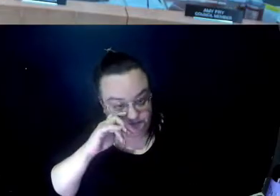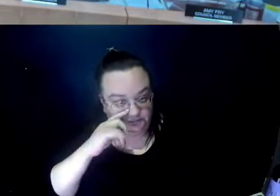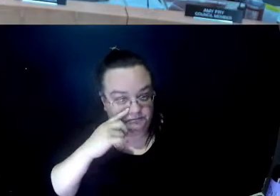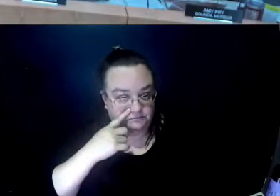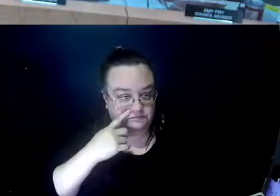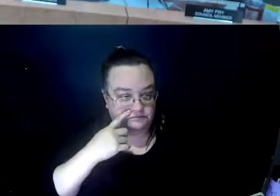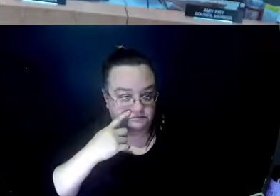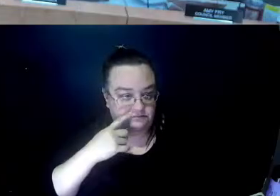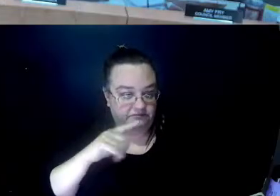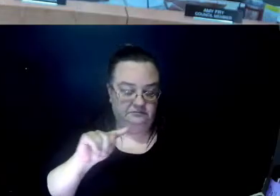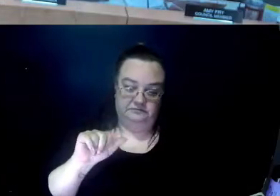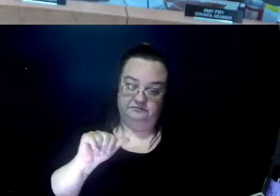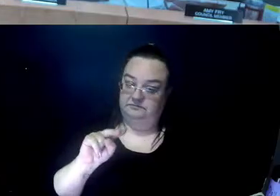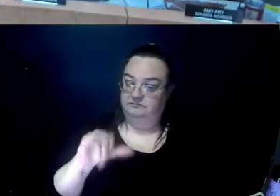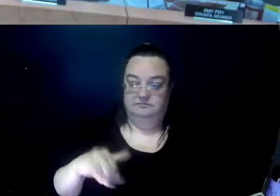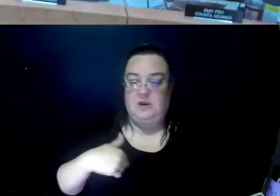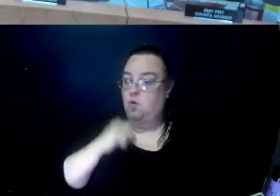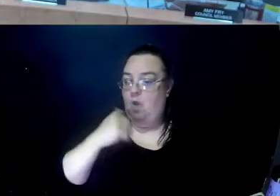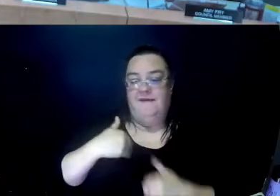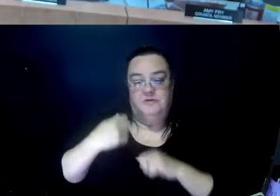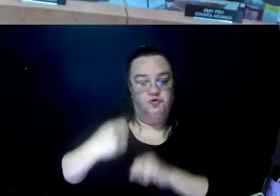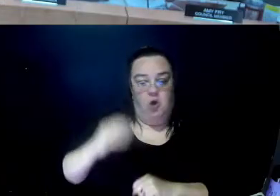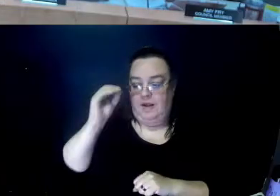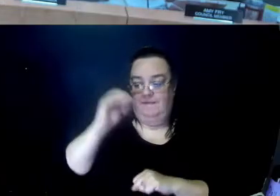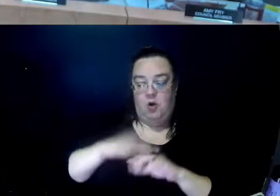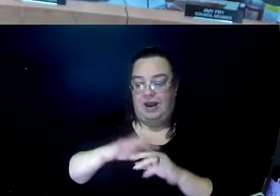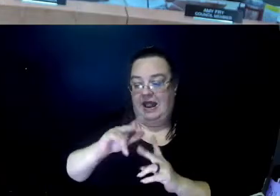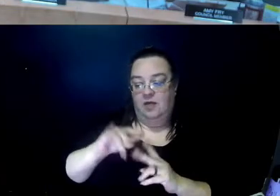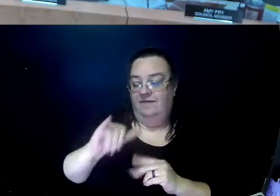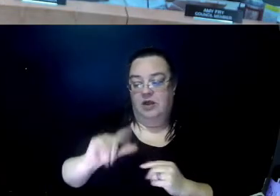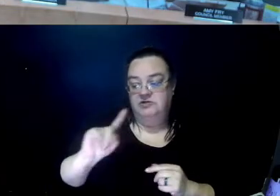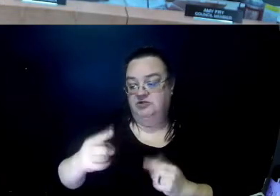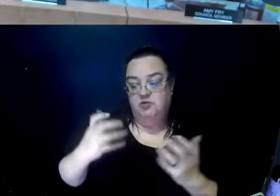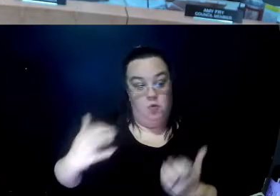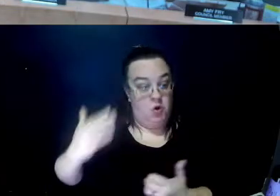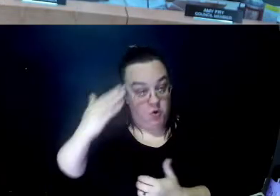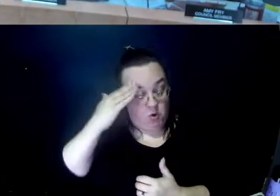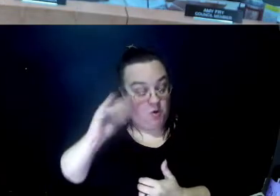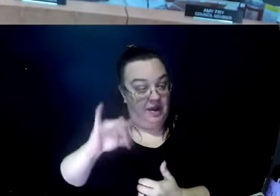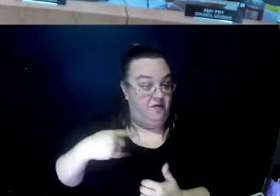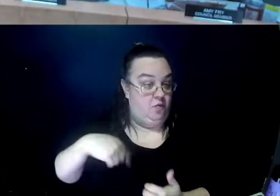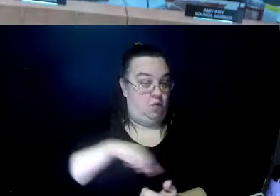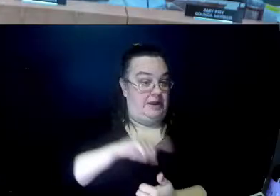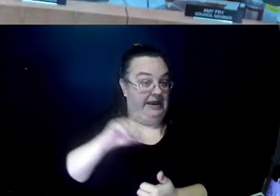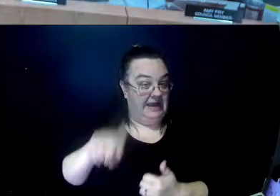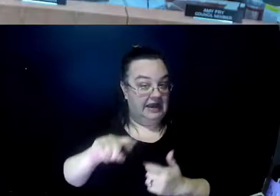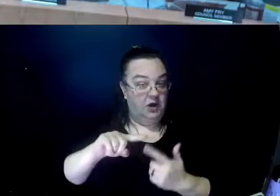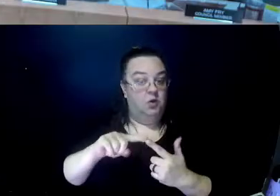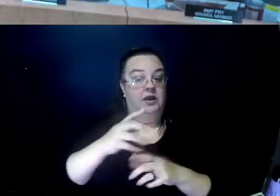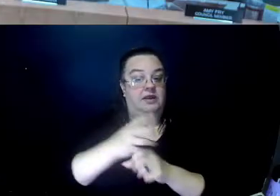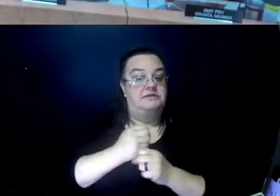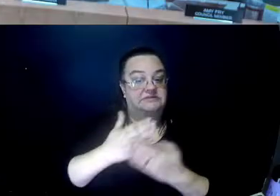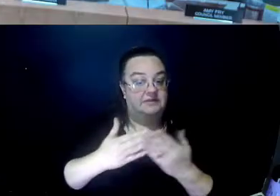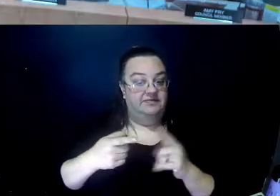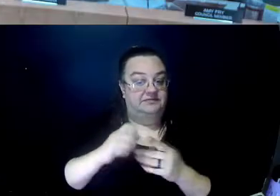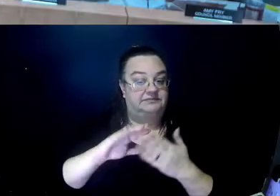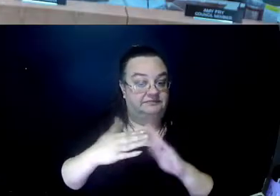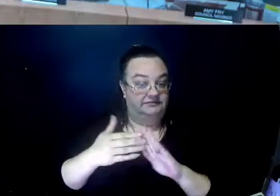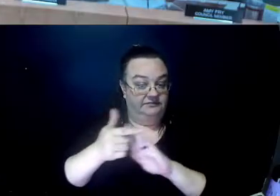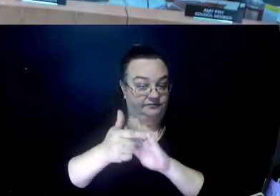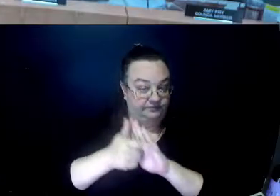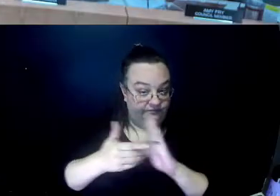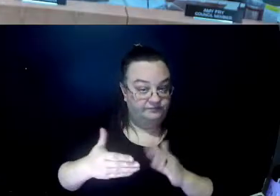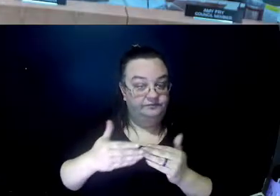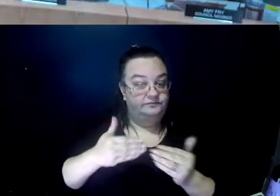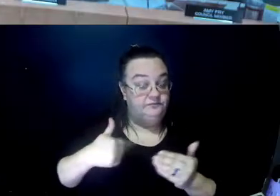So I don't have a strong opinion on either of those. I just want to know if we need to get something from the town attorney before we can move